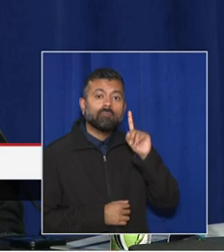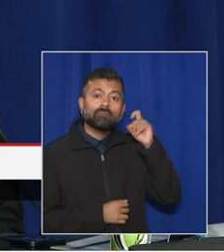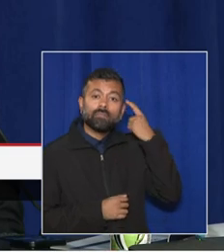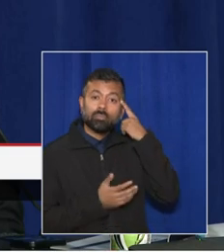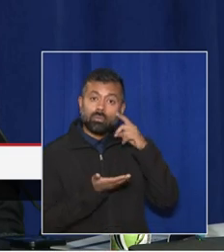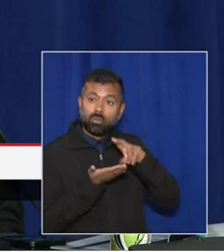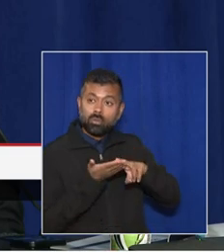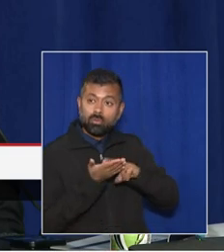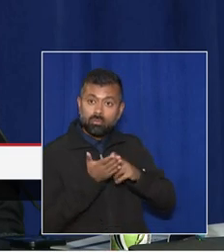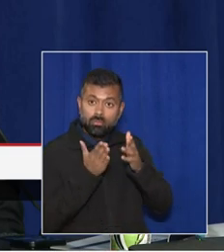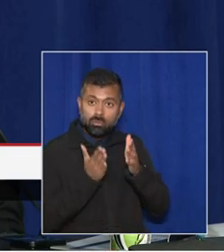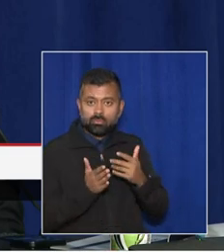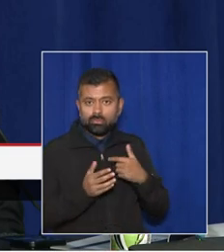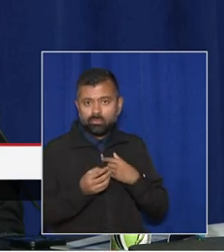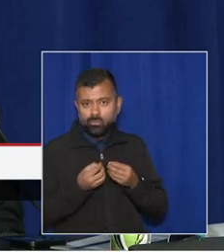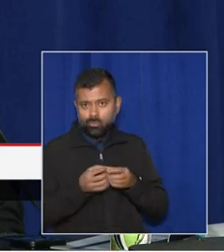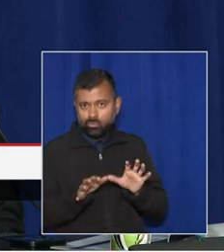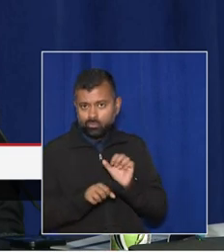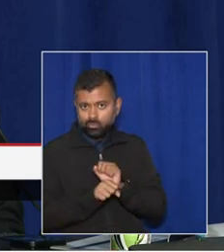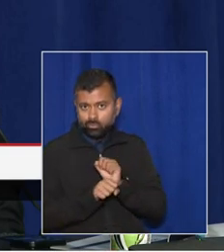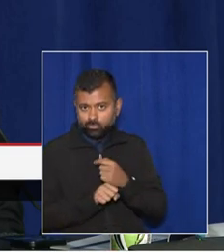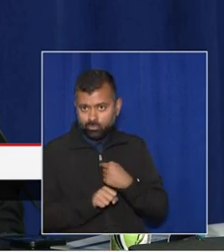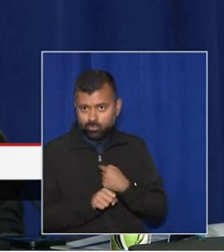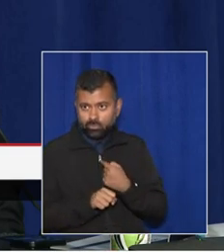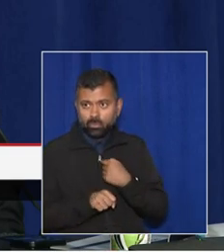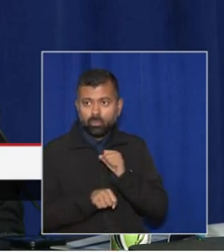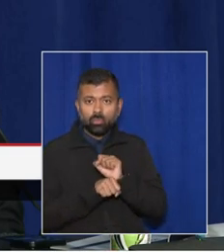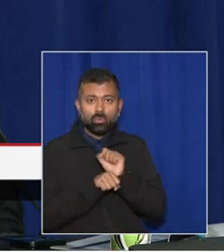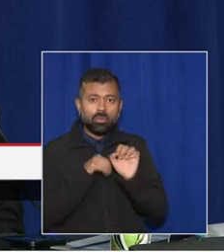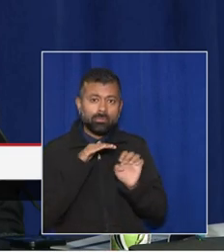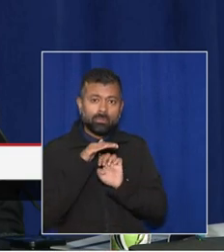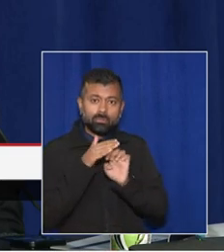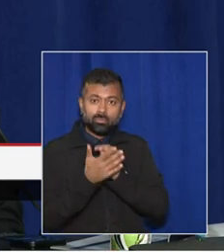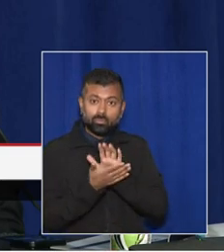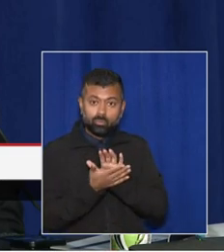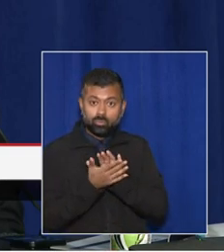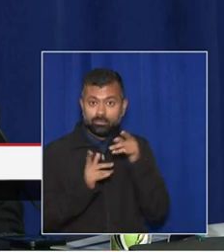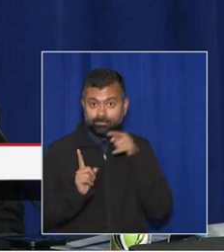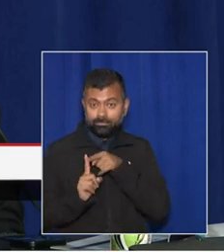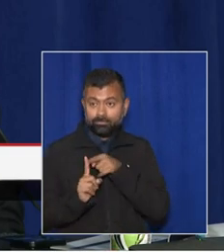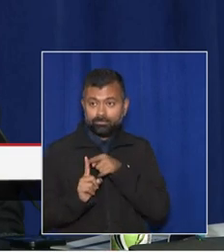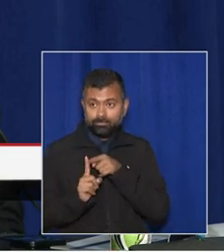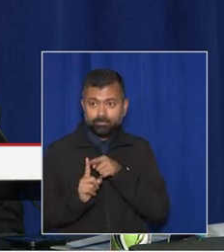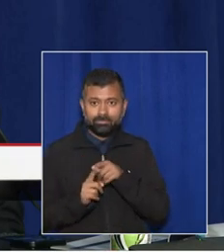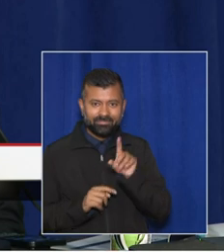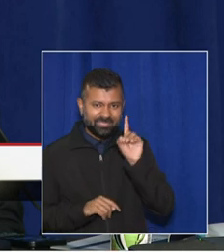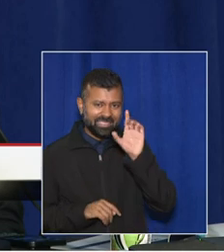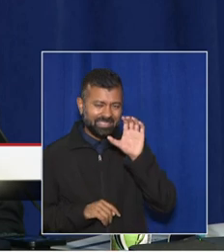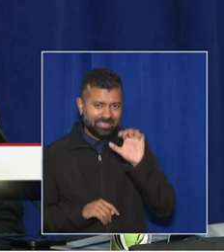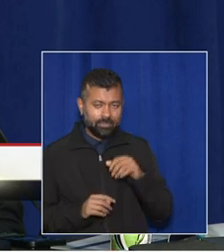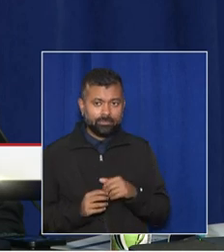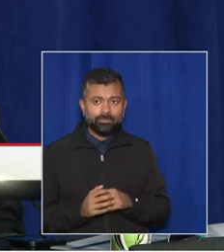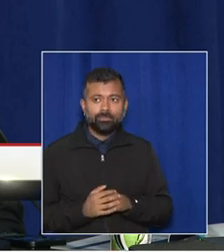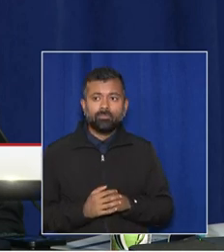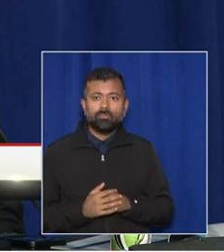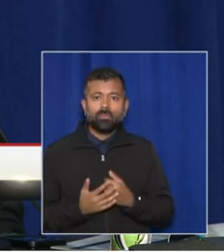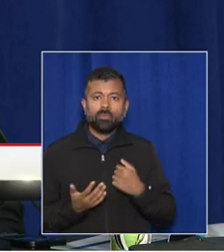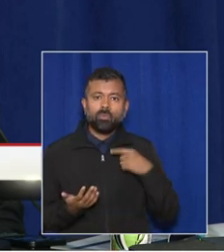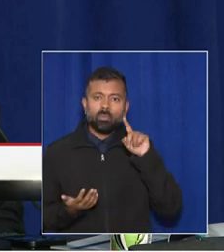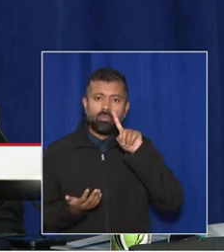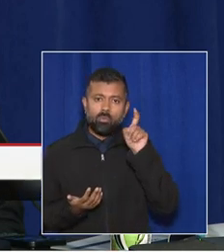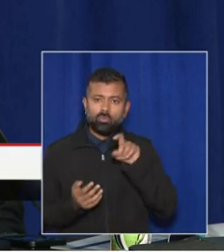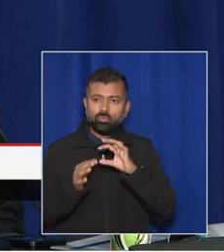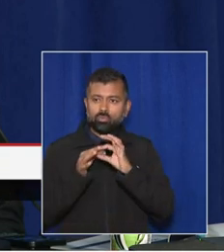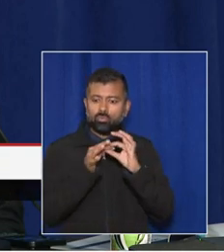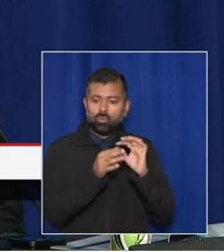went to school in D.C., elementary school, all the way to UDC. One question I have concerning the job situation now is, are there